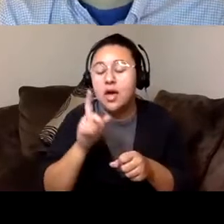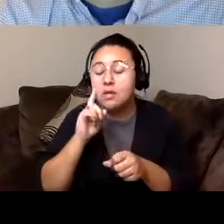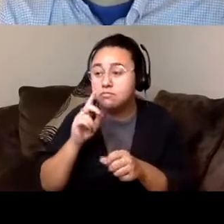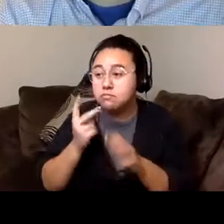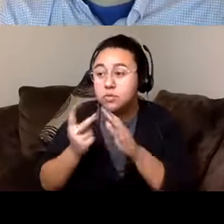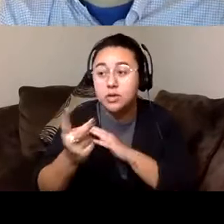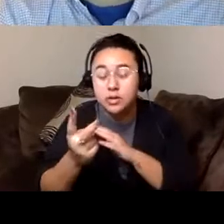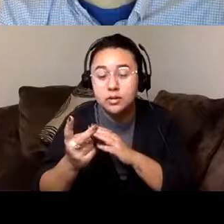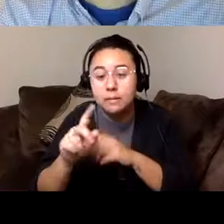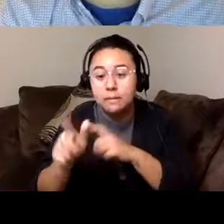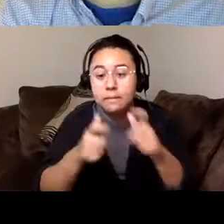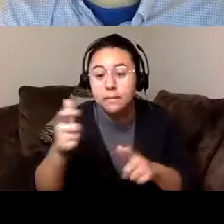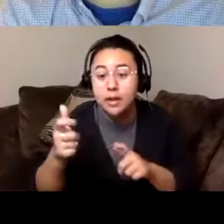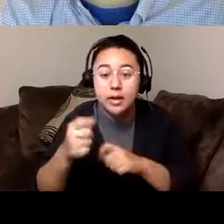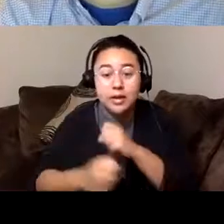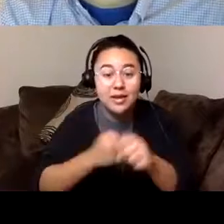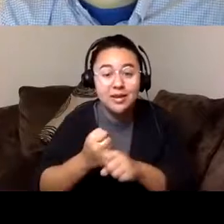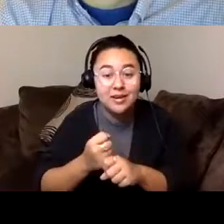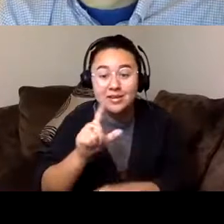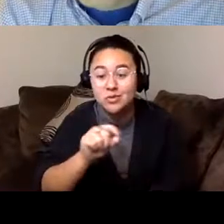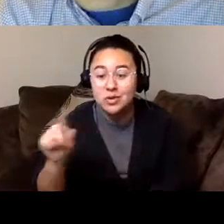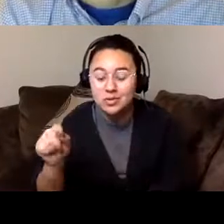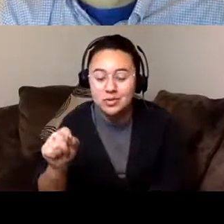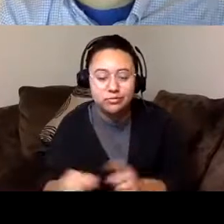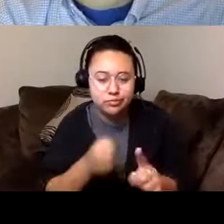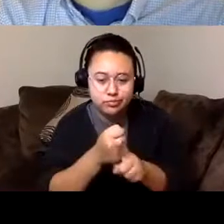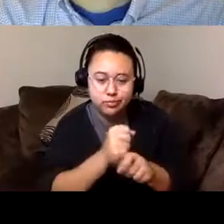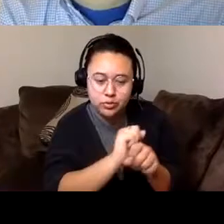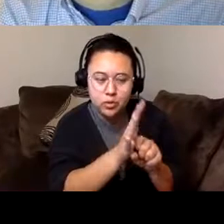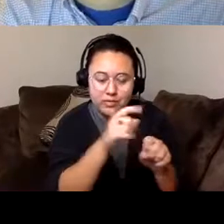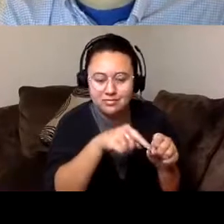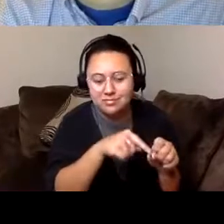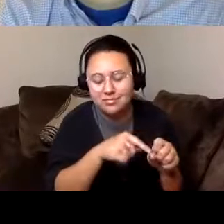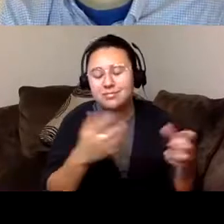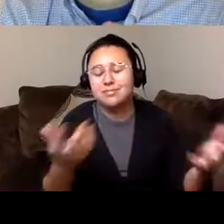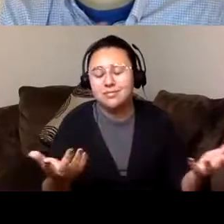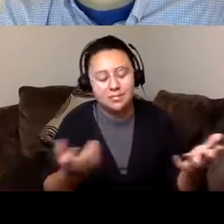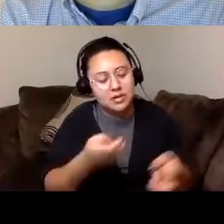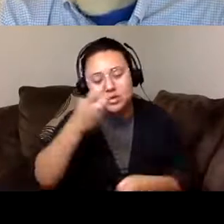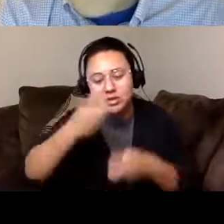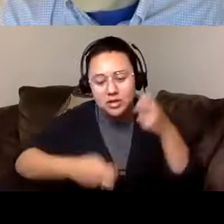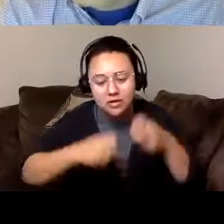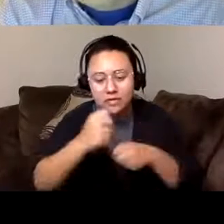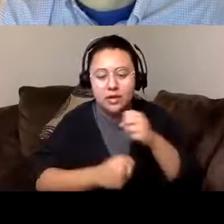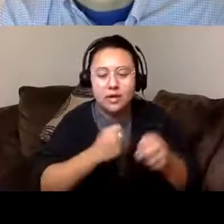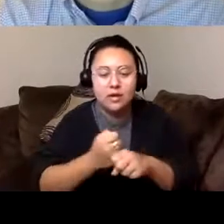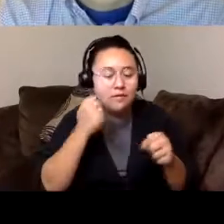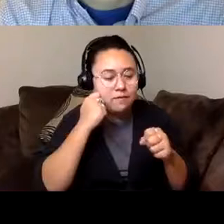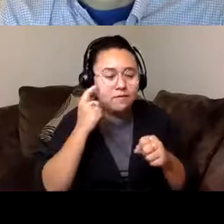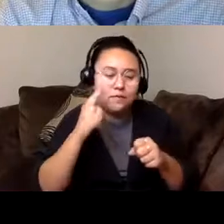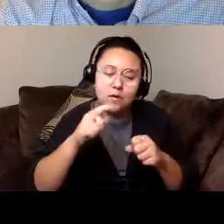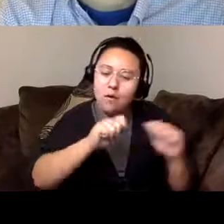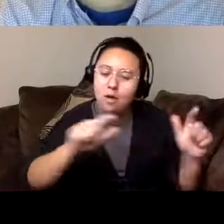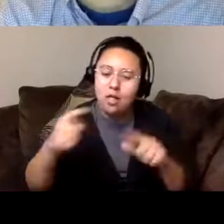then COVID happened. So big, tough year for all of us in many different